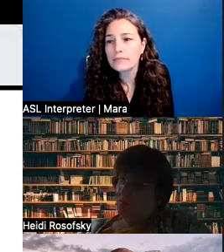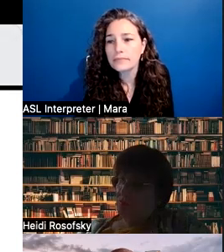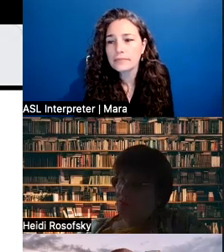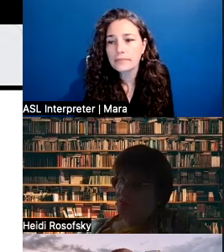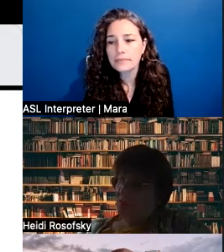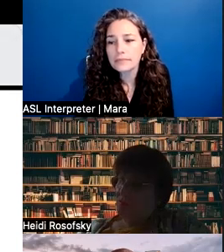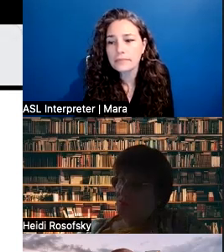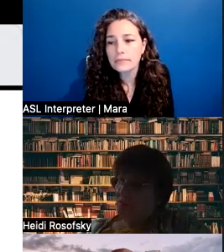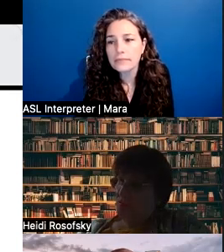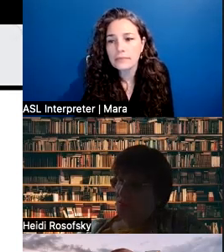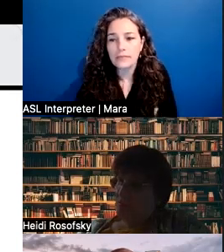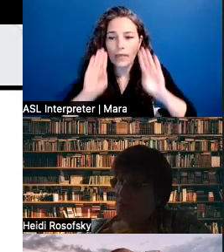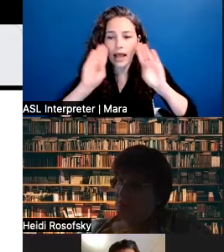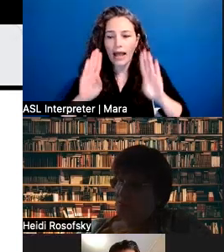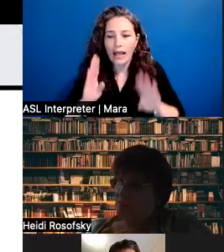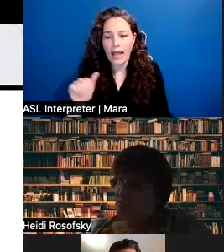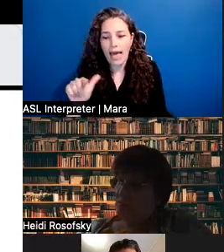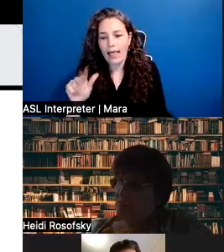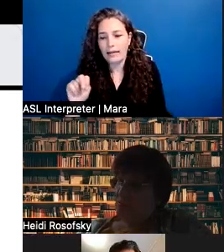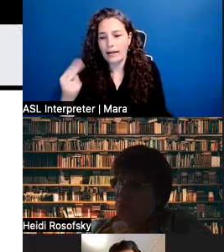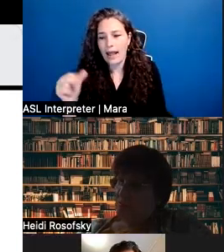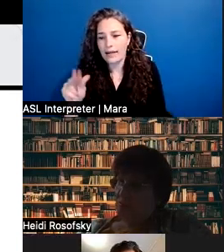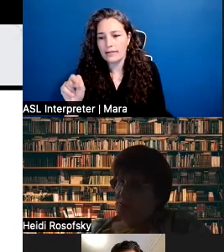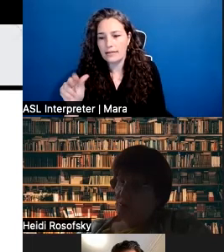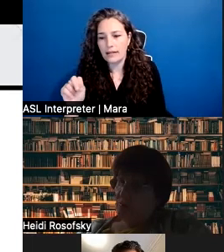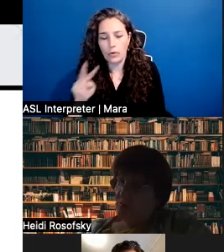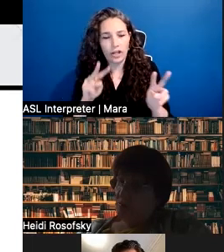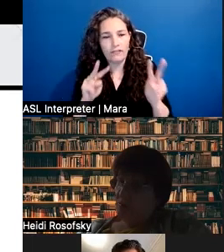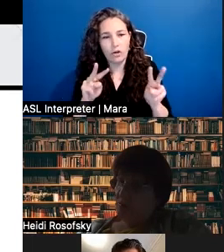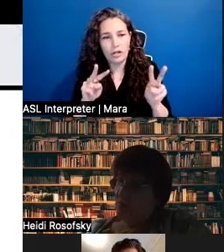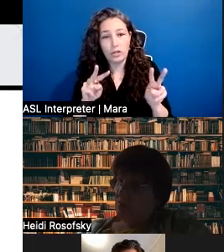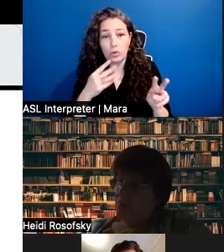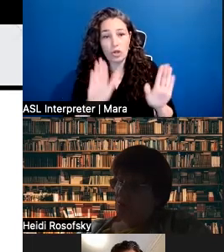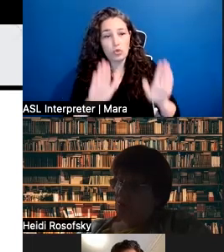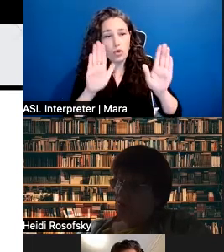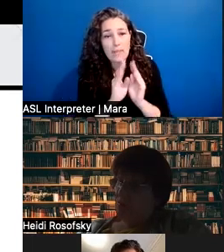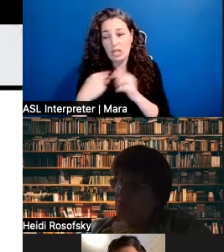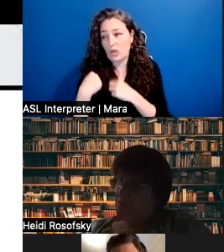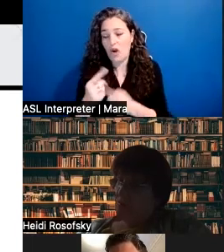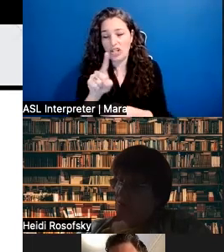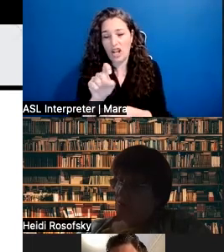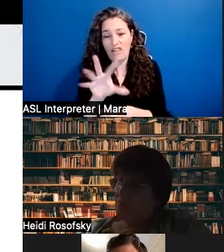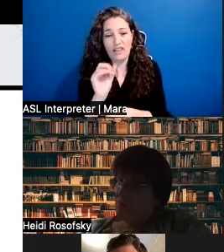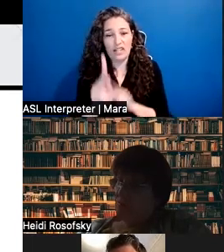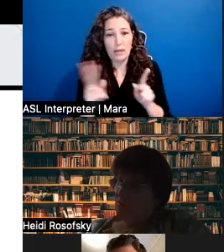we're looking forward to having a great meeting. Have about 150 people so far, so that's fantastic.